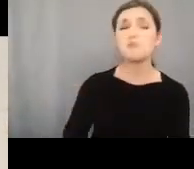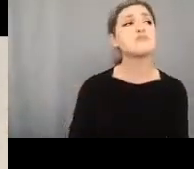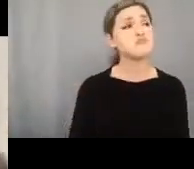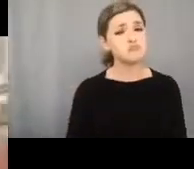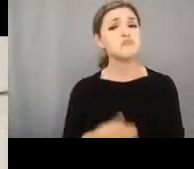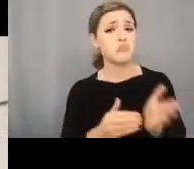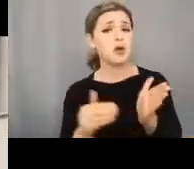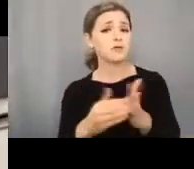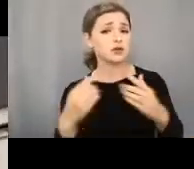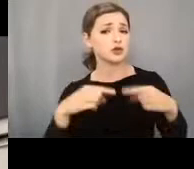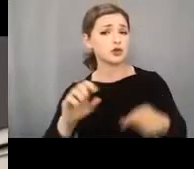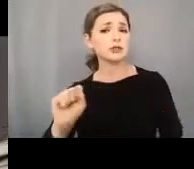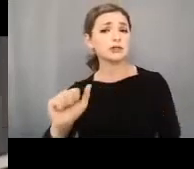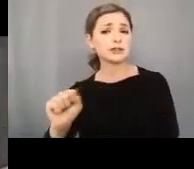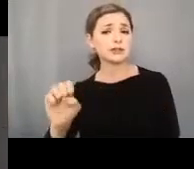in here.